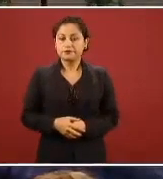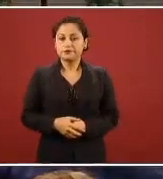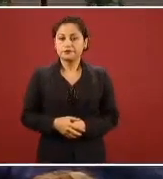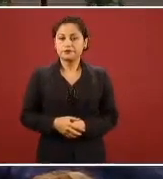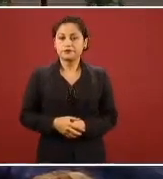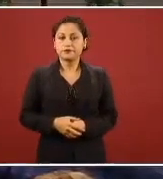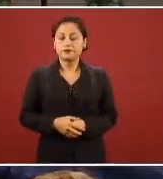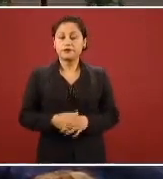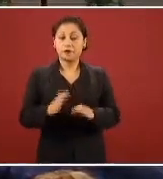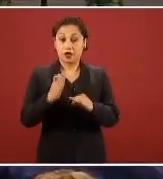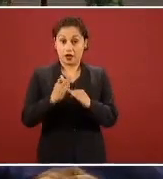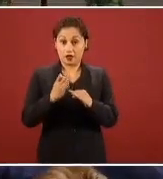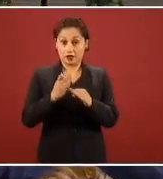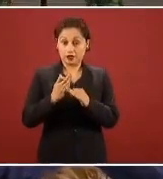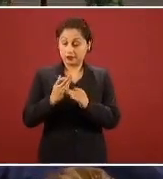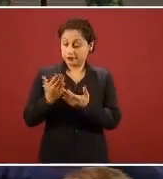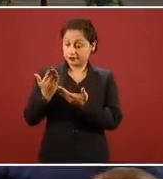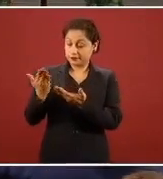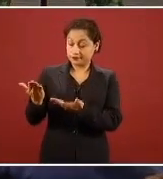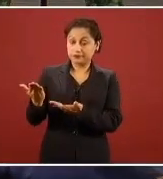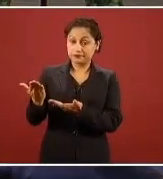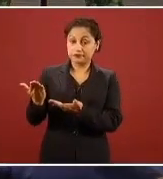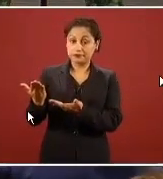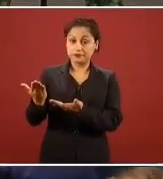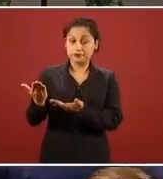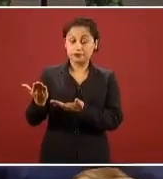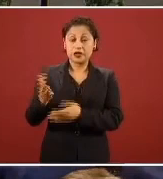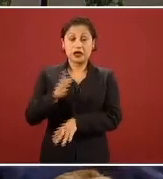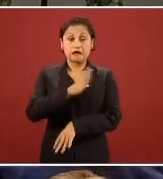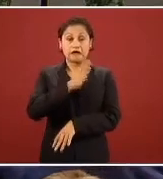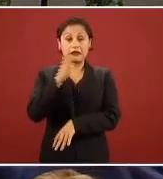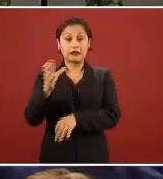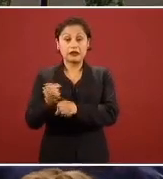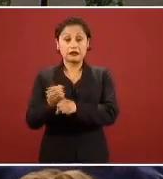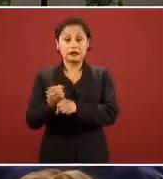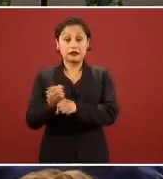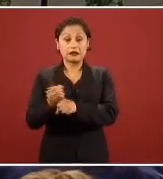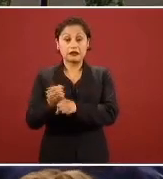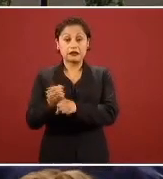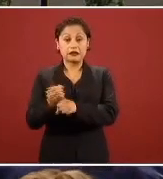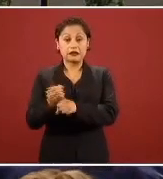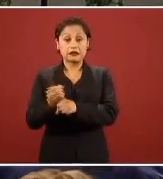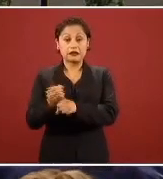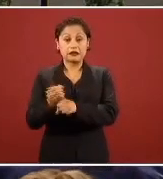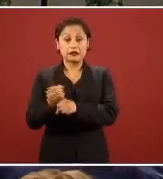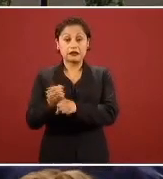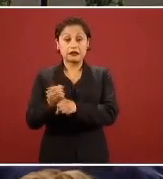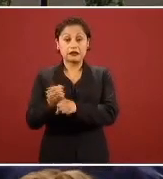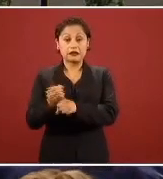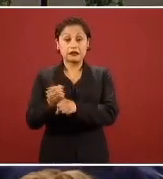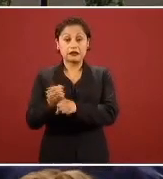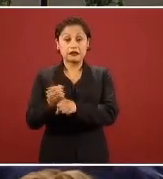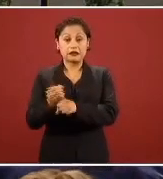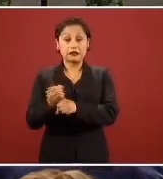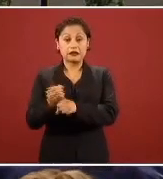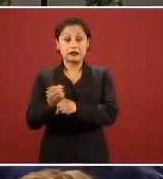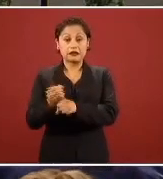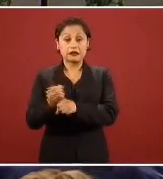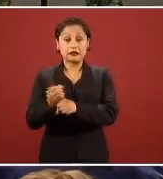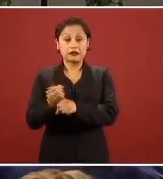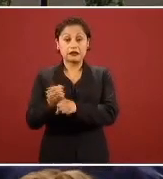pedirle al General Secretario que nos informe. And we are going to ask the